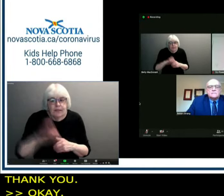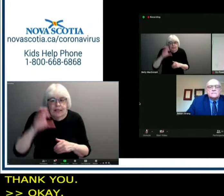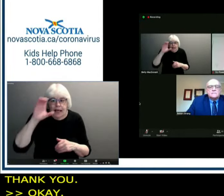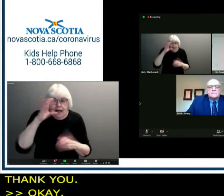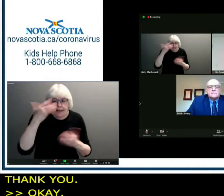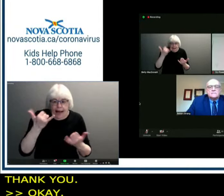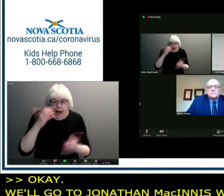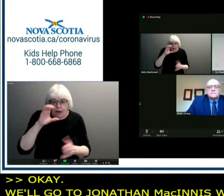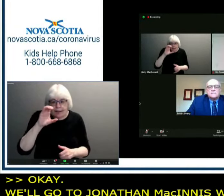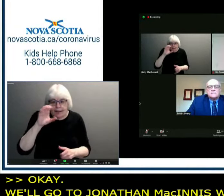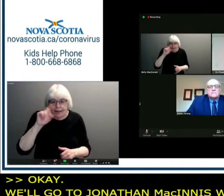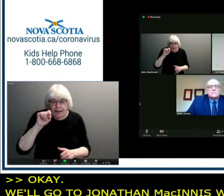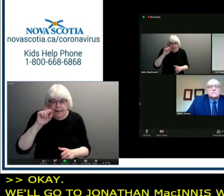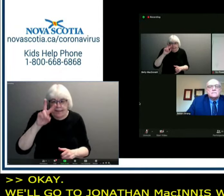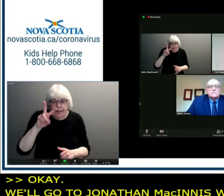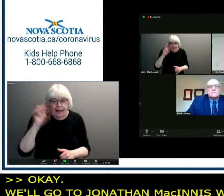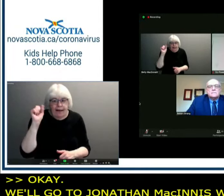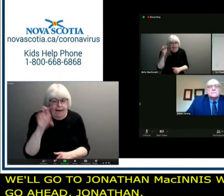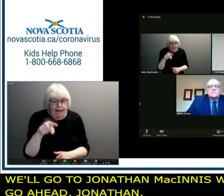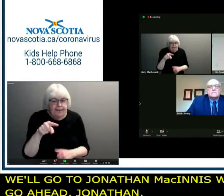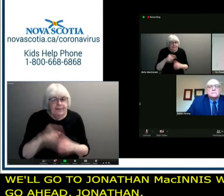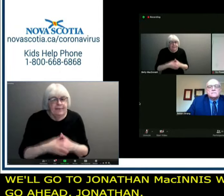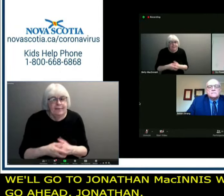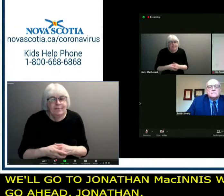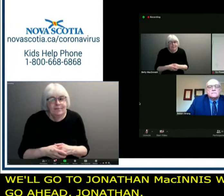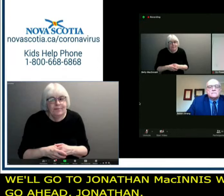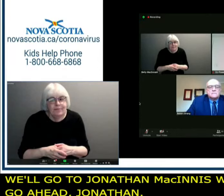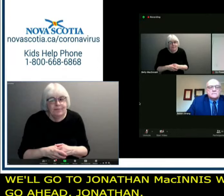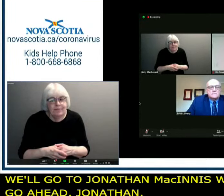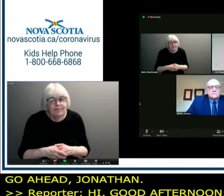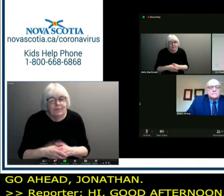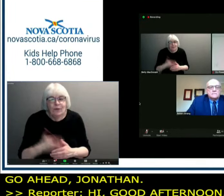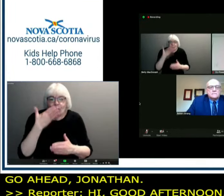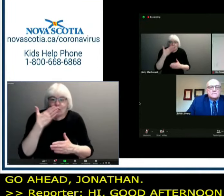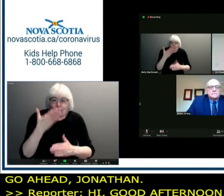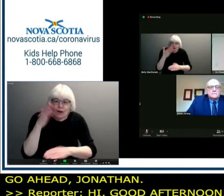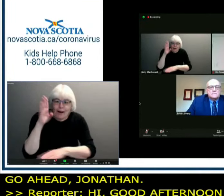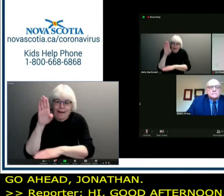Hi, good afternoon. Thank you for taking my question.